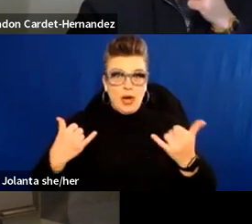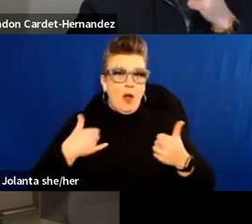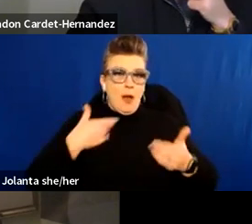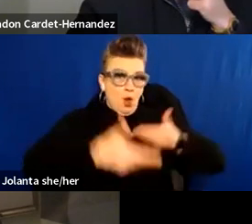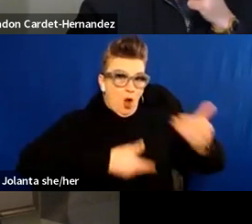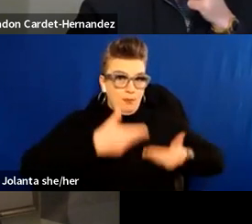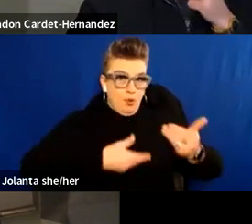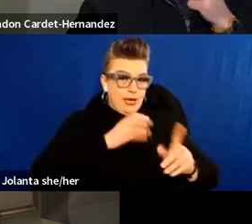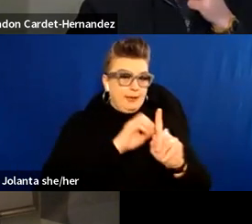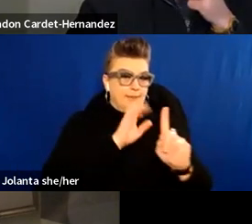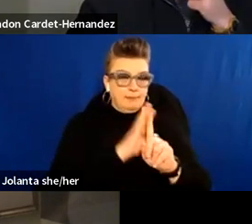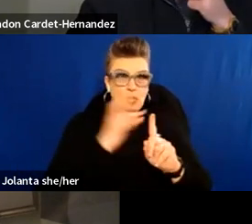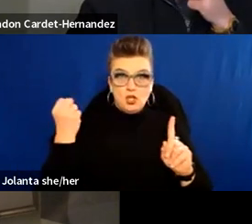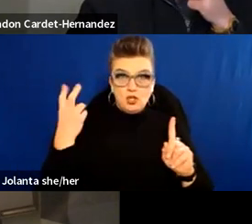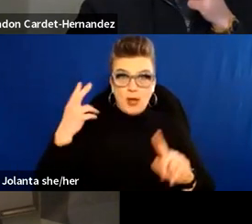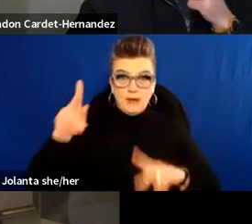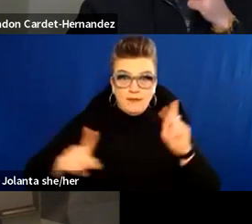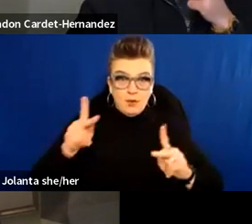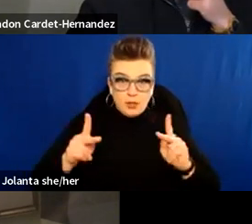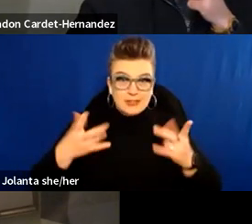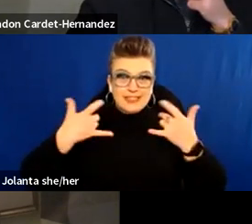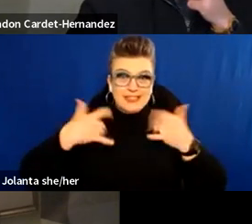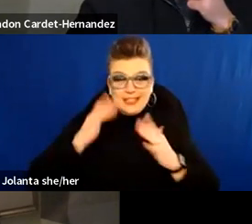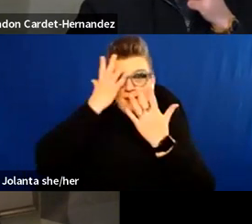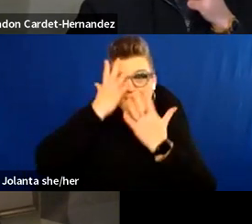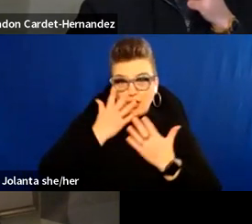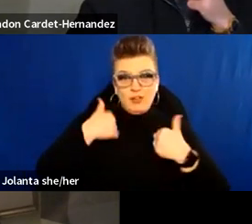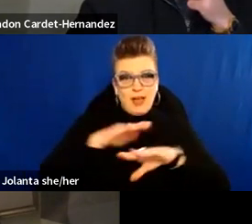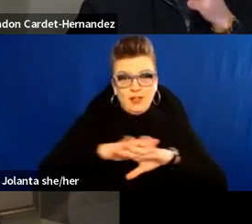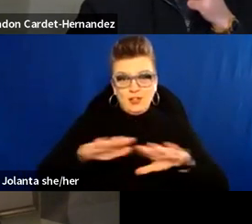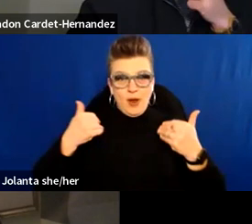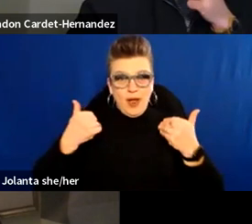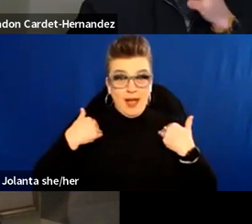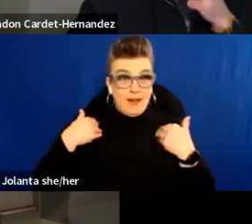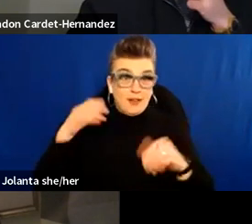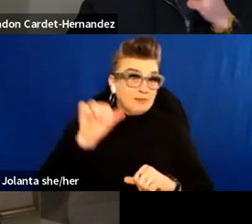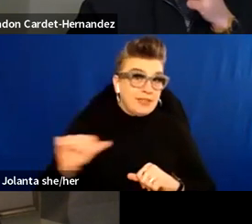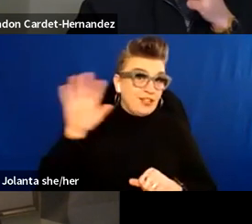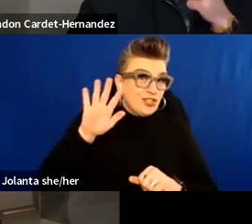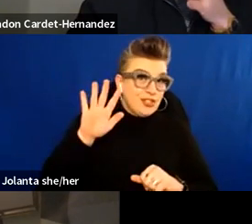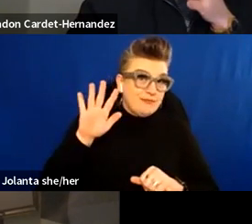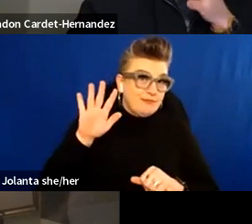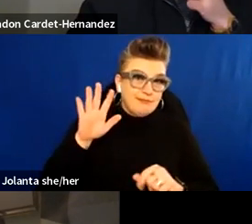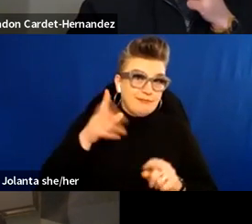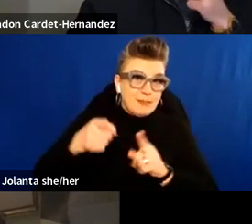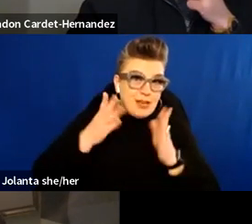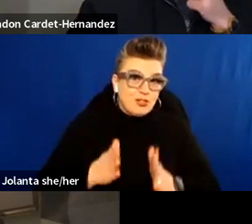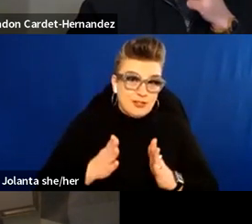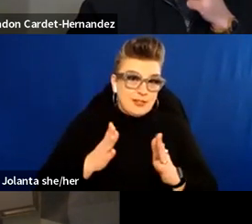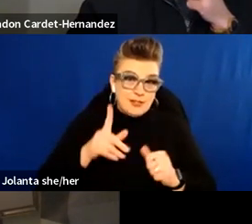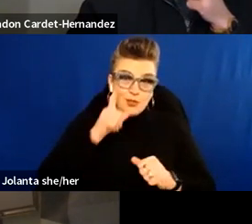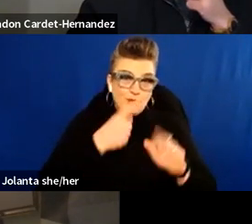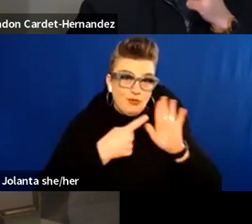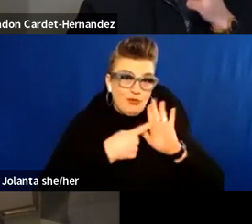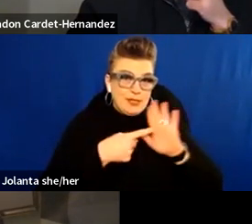now still unfortunately i do not have an asian um specialist who represents um